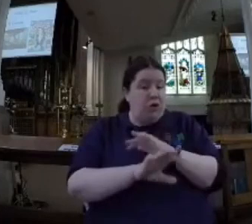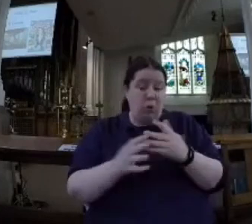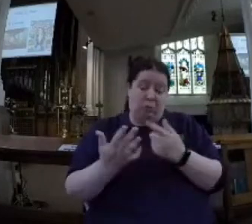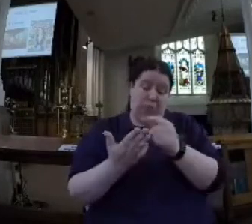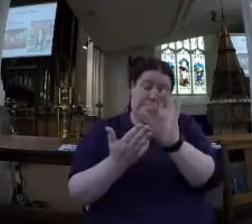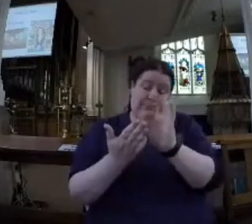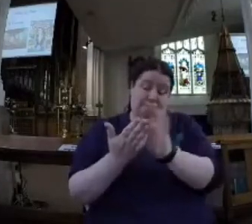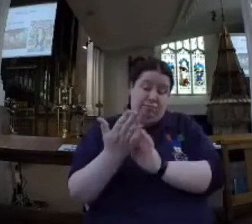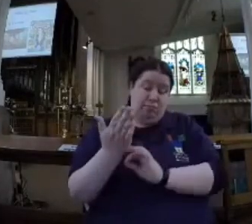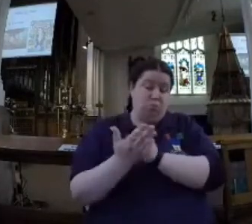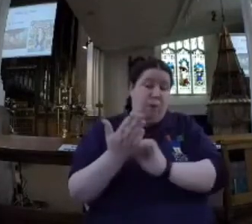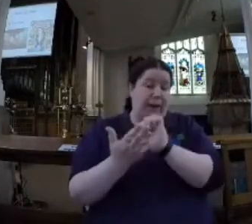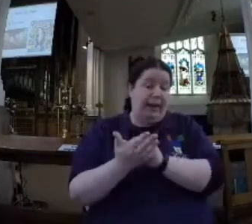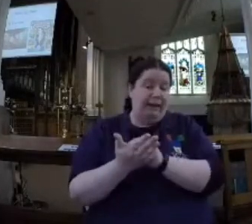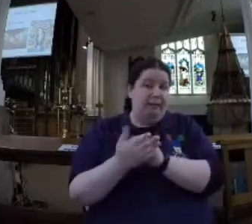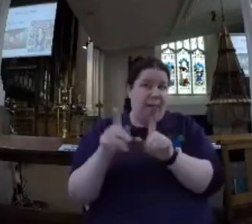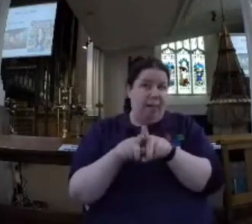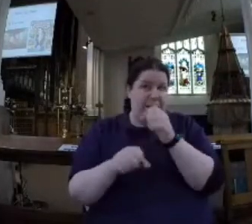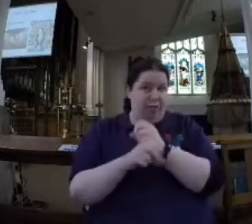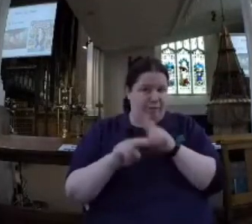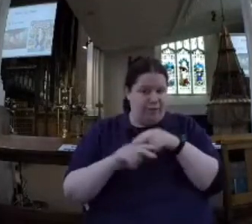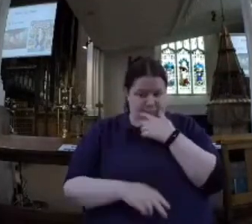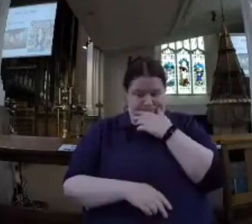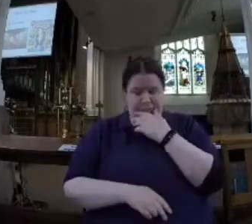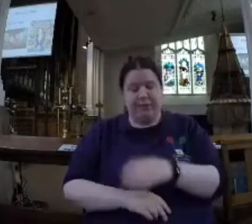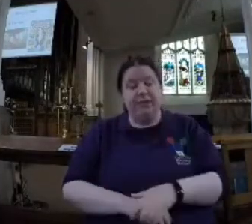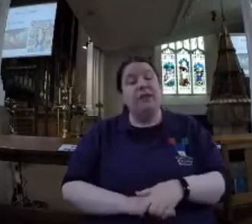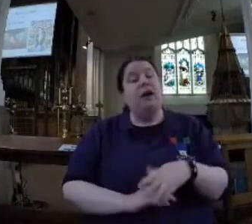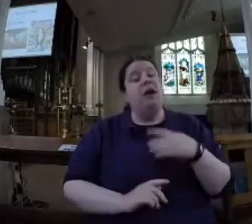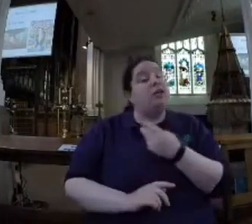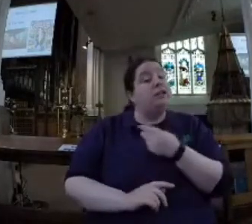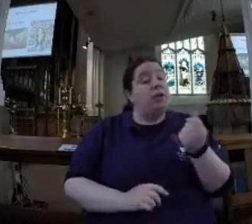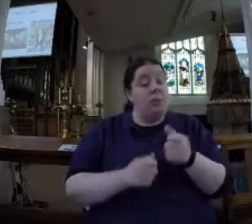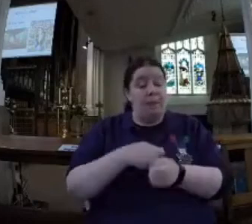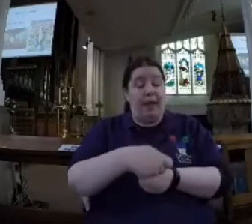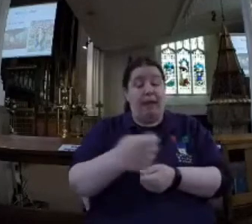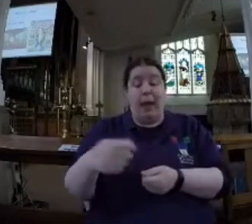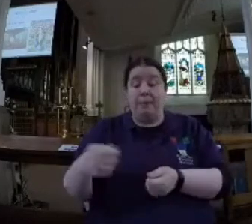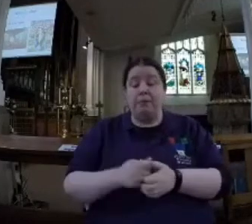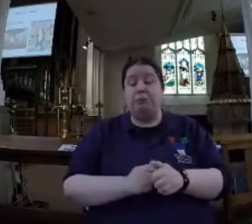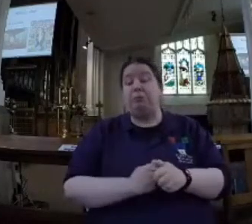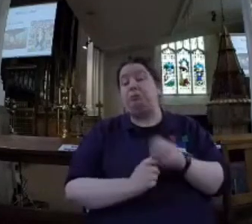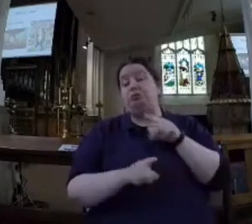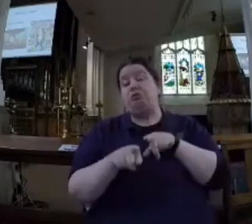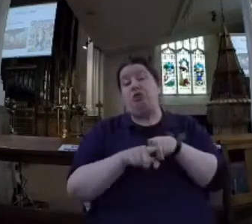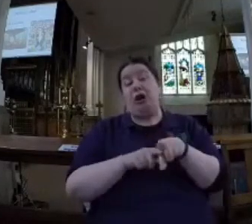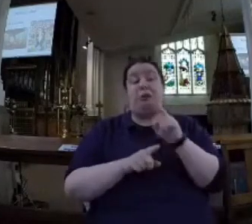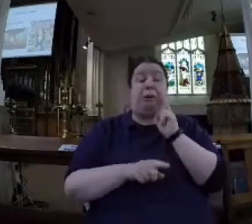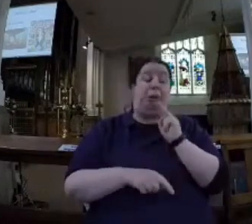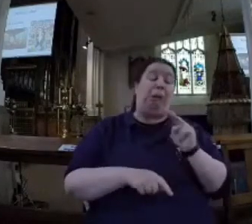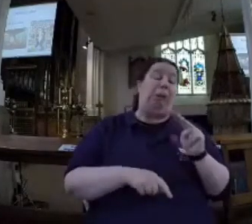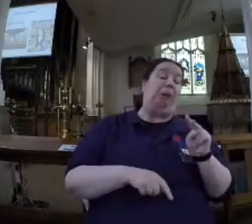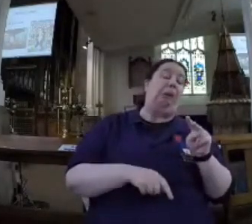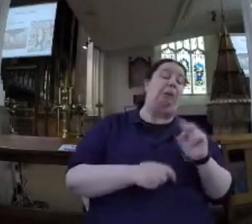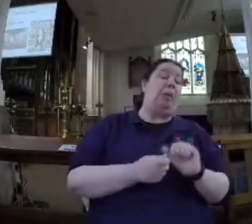grandfather. Other people try and sneak and look at their opponent's cards when they're playing a card game.